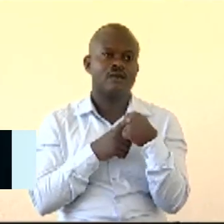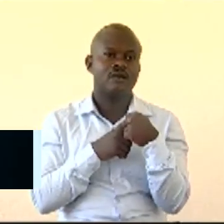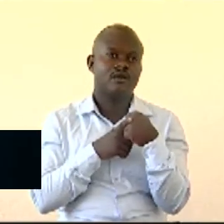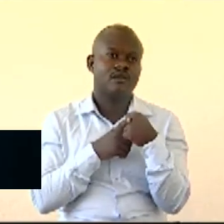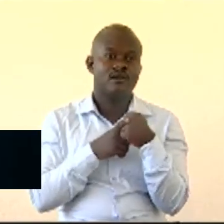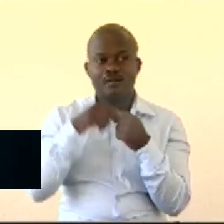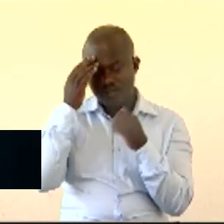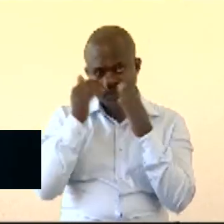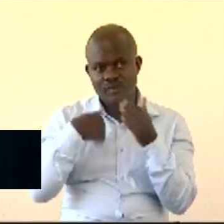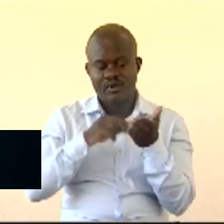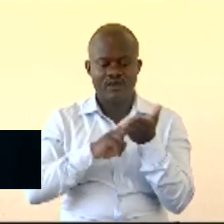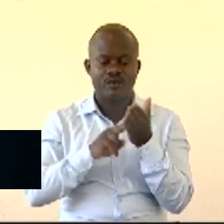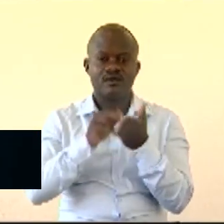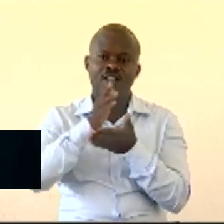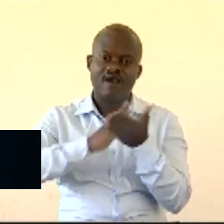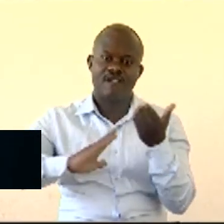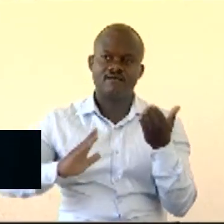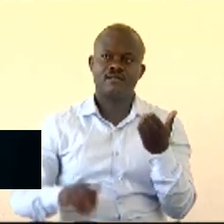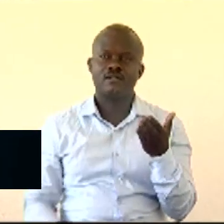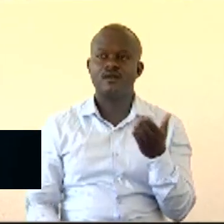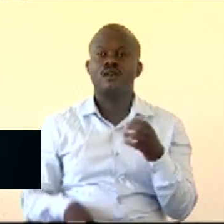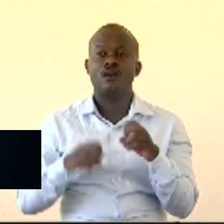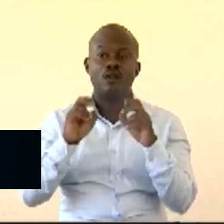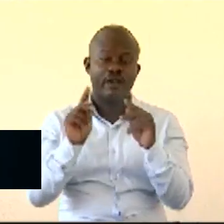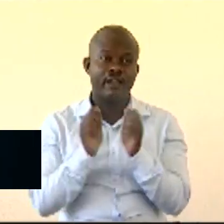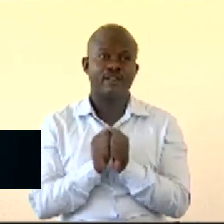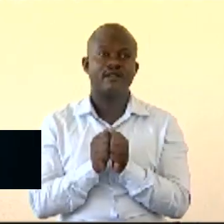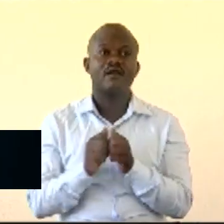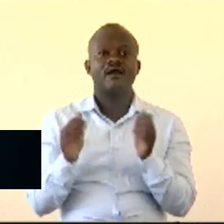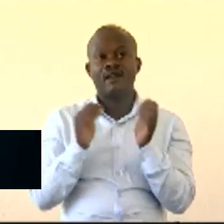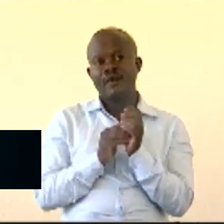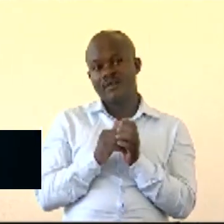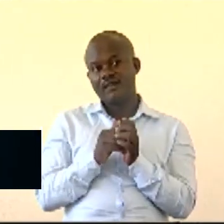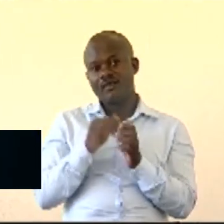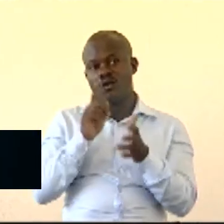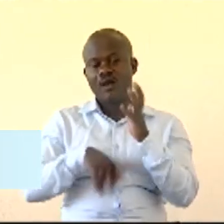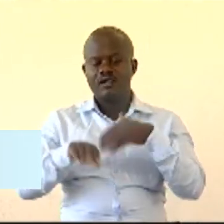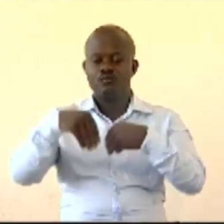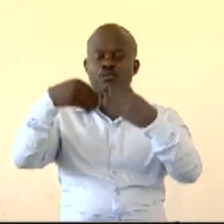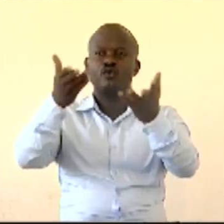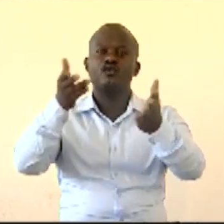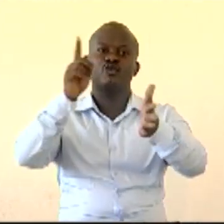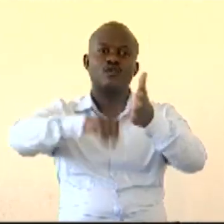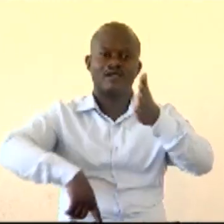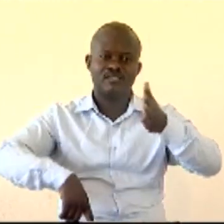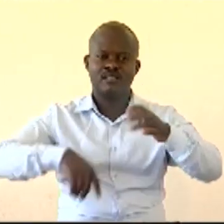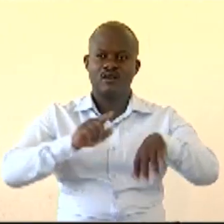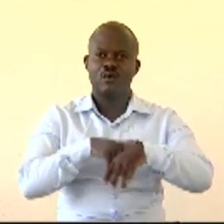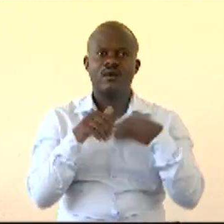16 because we are using a half. Okay? And what do we produce when we